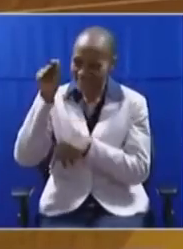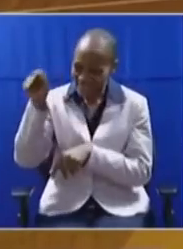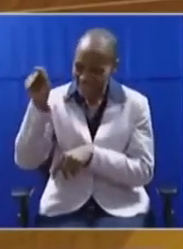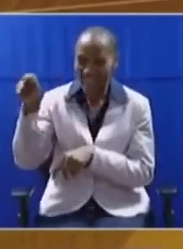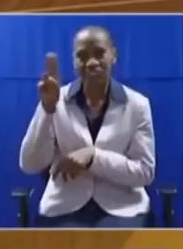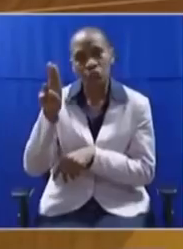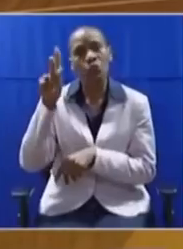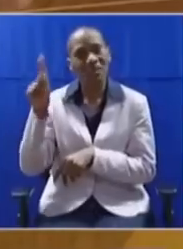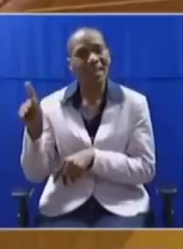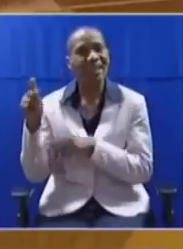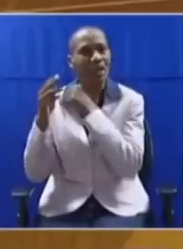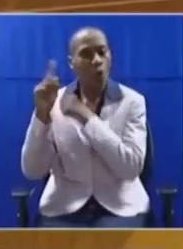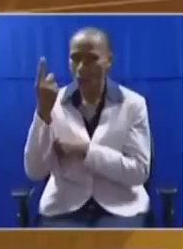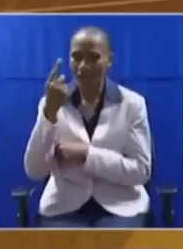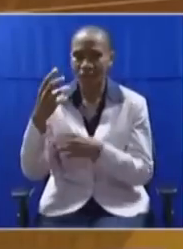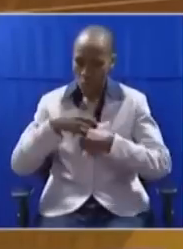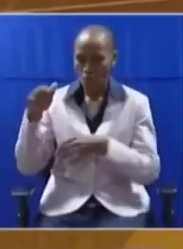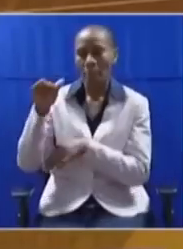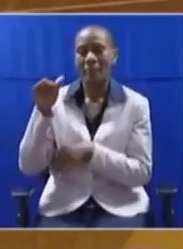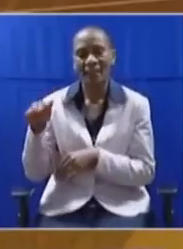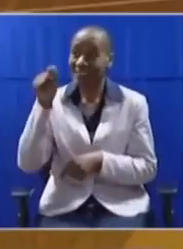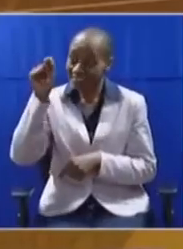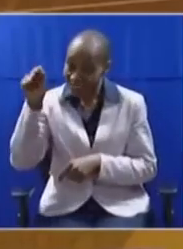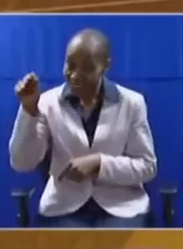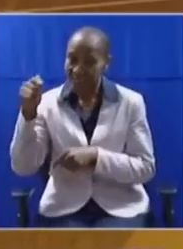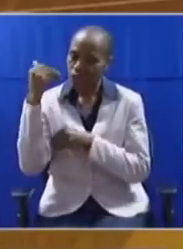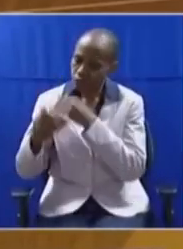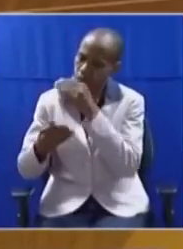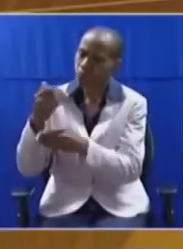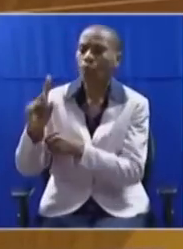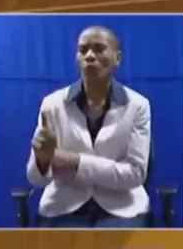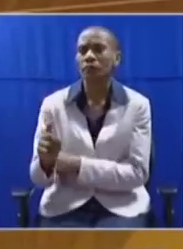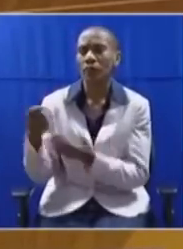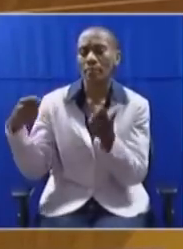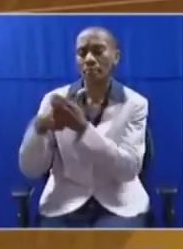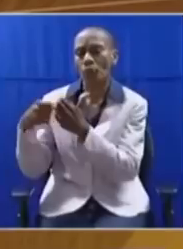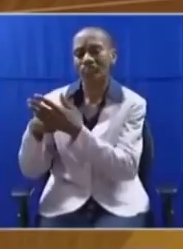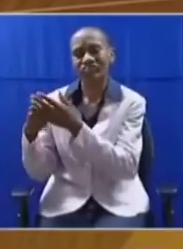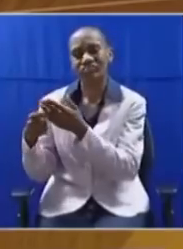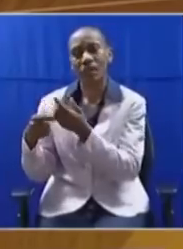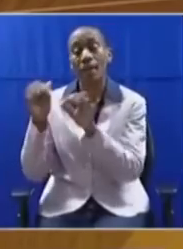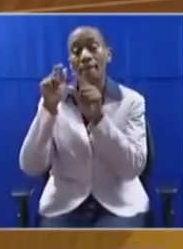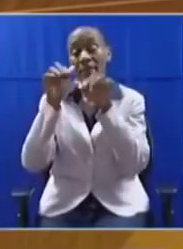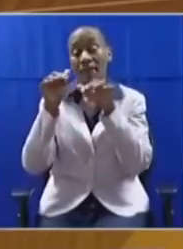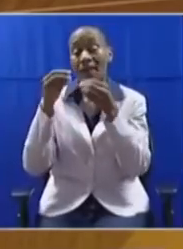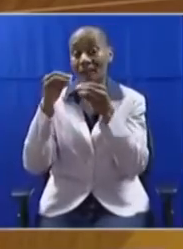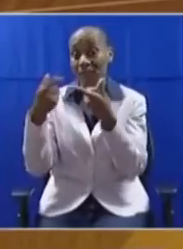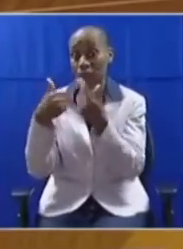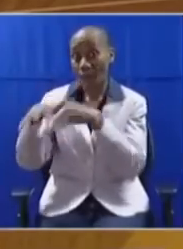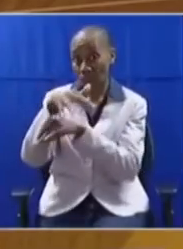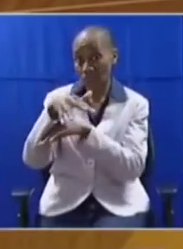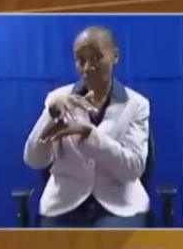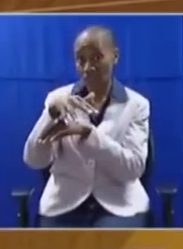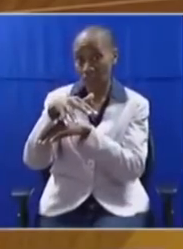the United Kingdom. They went ahead and bought out the external shareholders.